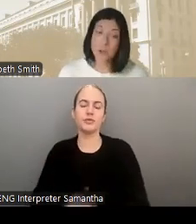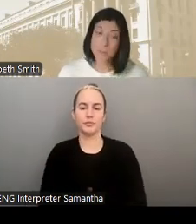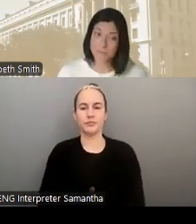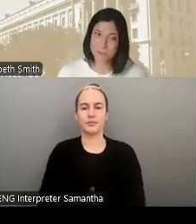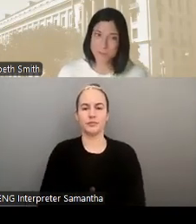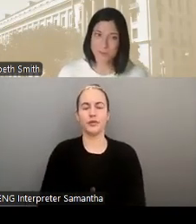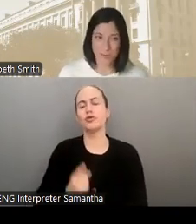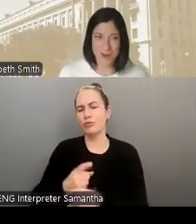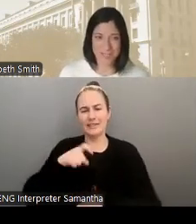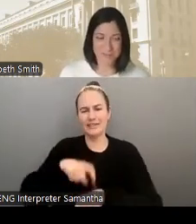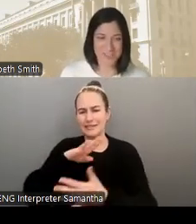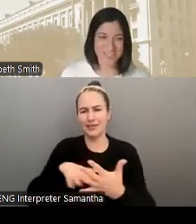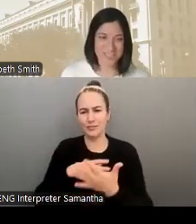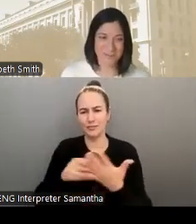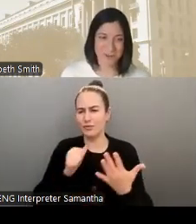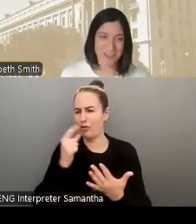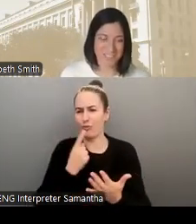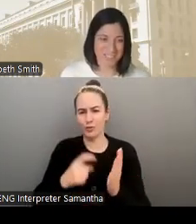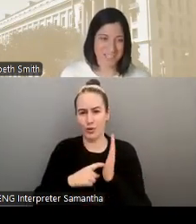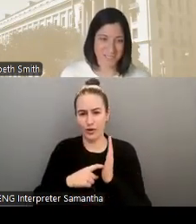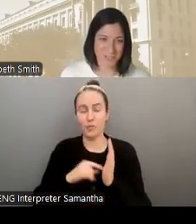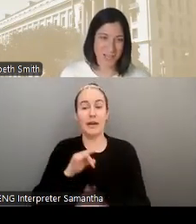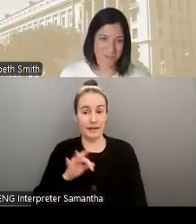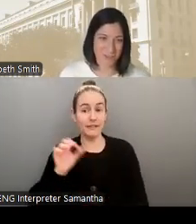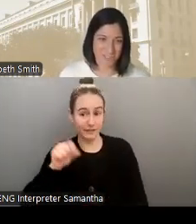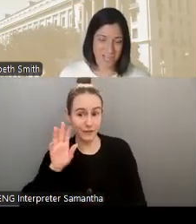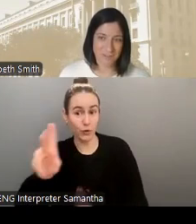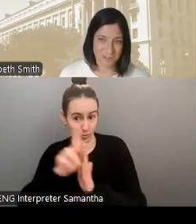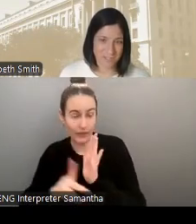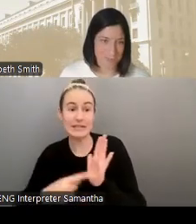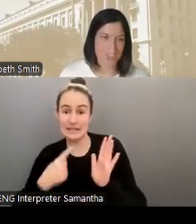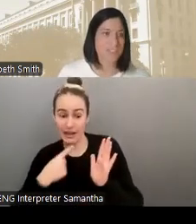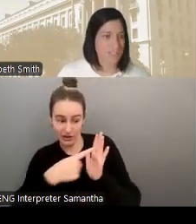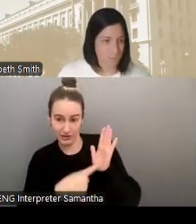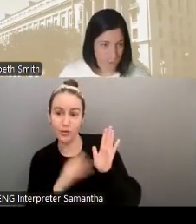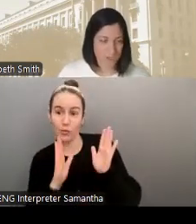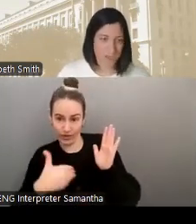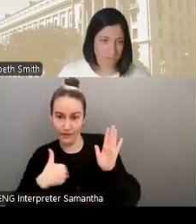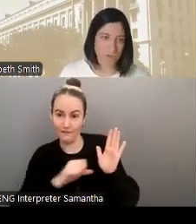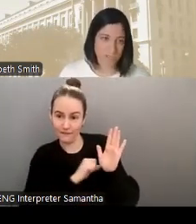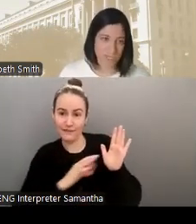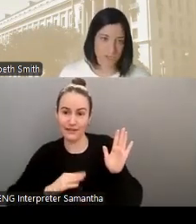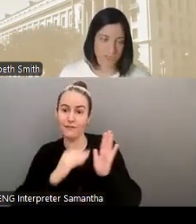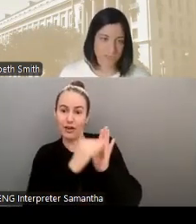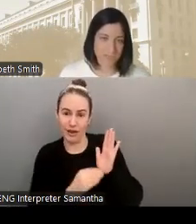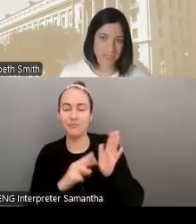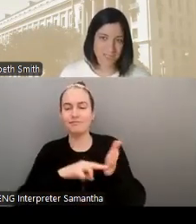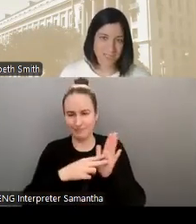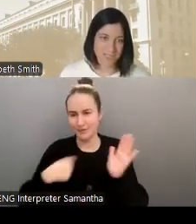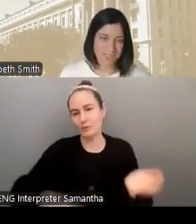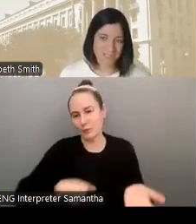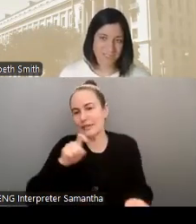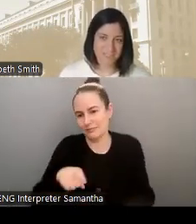required, but if you do require timesheets, if your policy says that you will have all your staff fill out timesheets, then we would be looking for those timesheets.